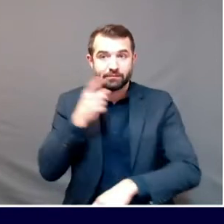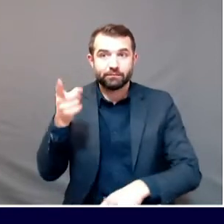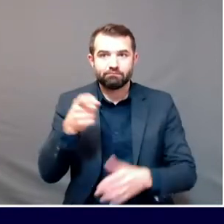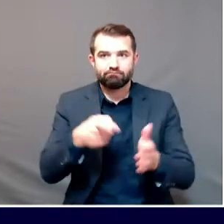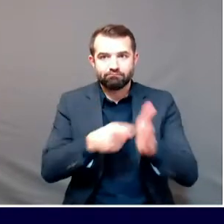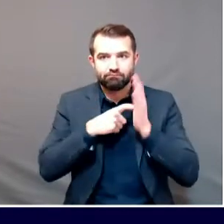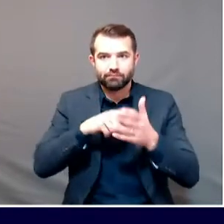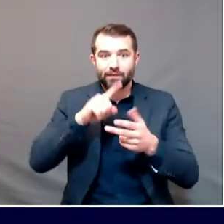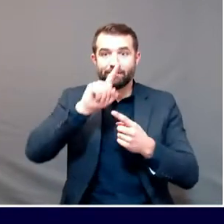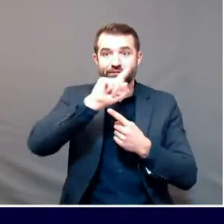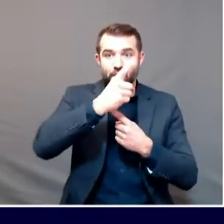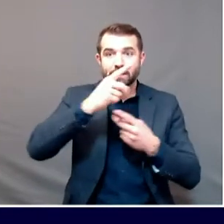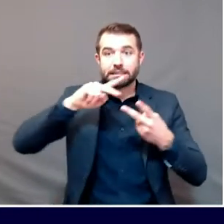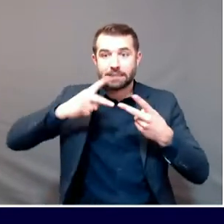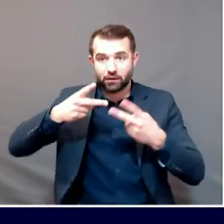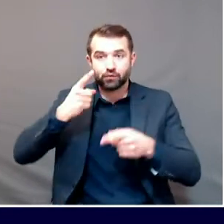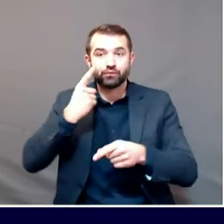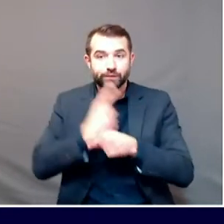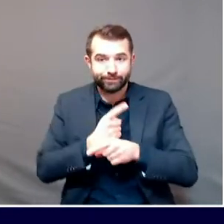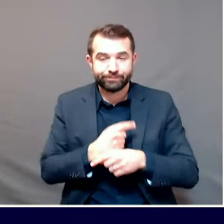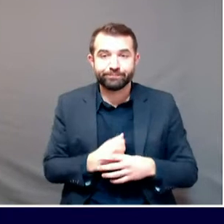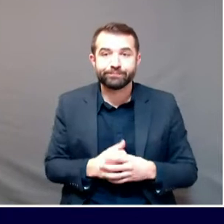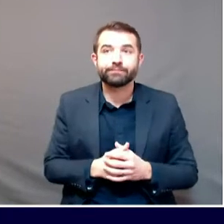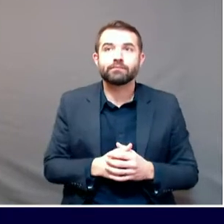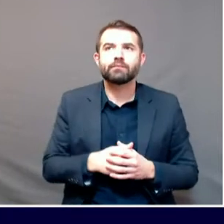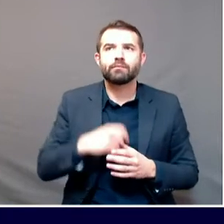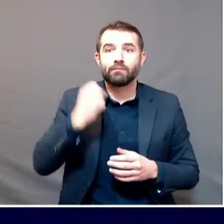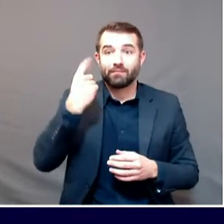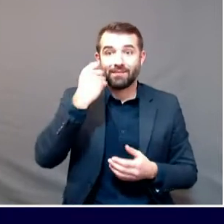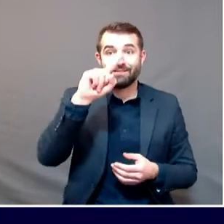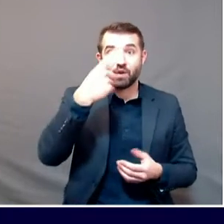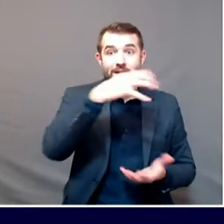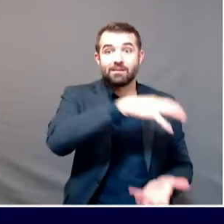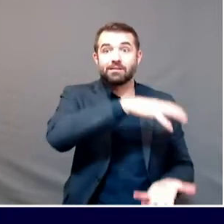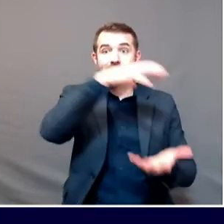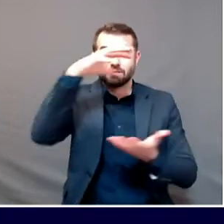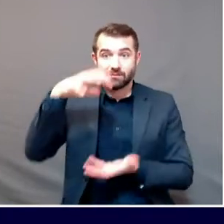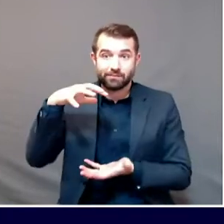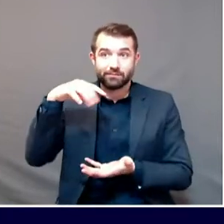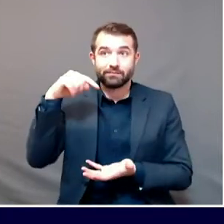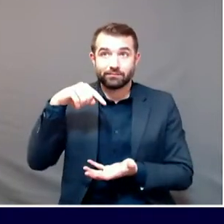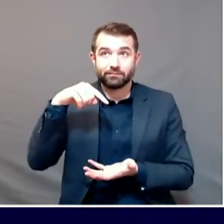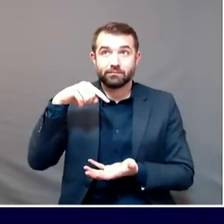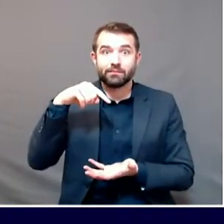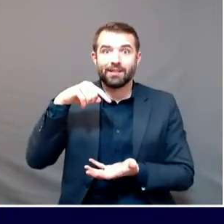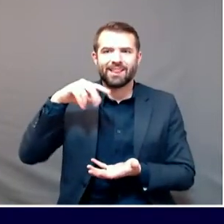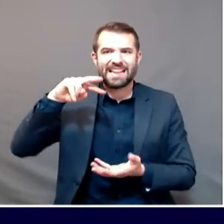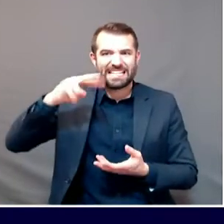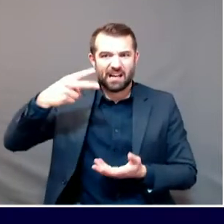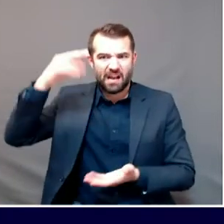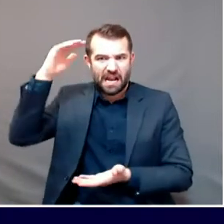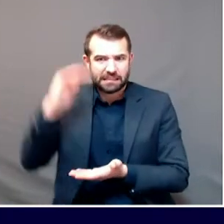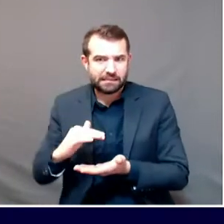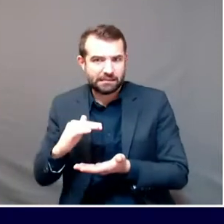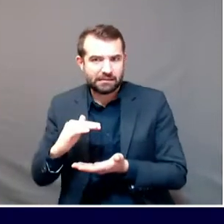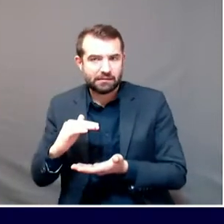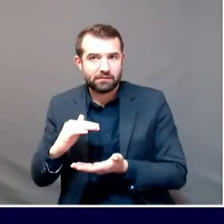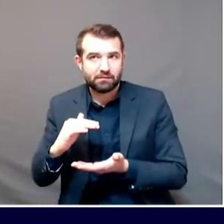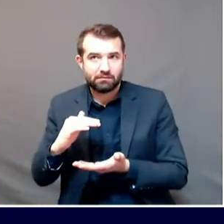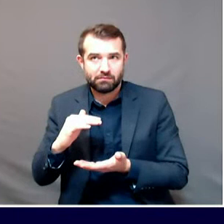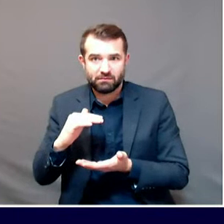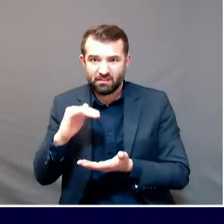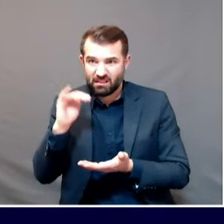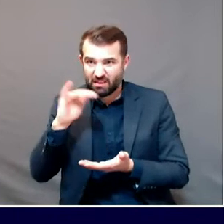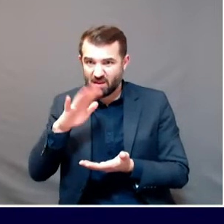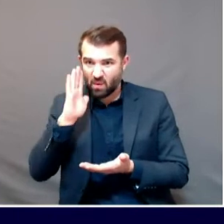the numbers in the 2 shipments were different numbers. So those are all different first doses